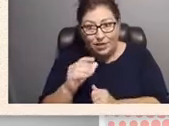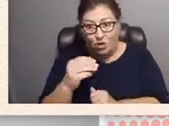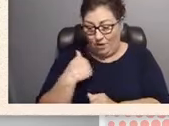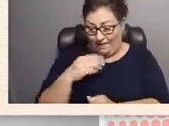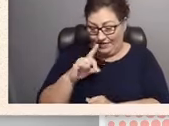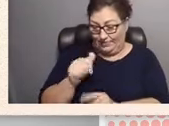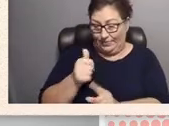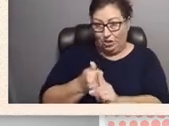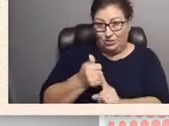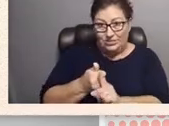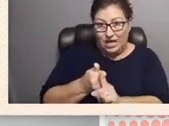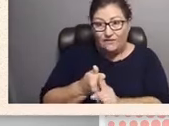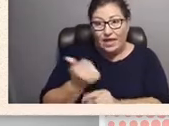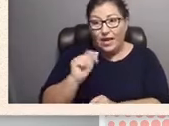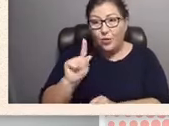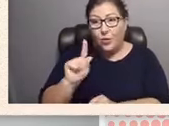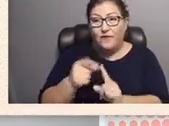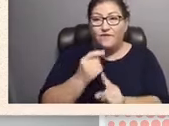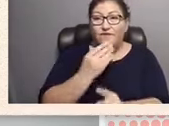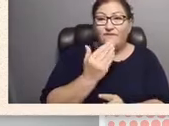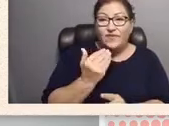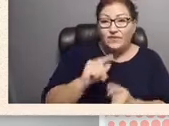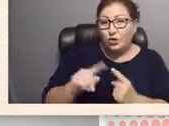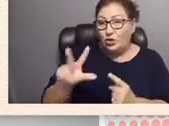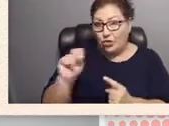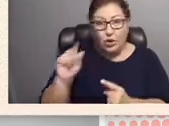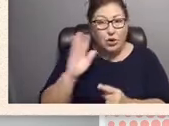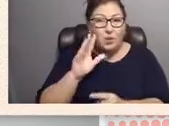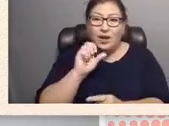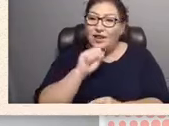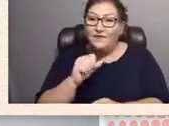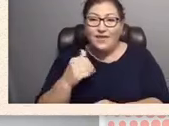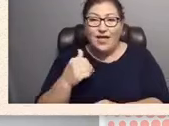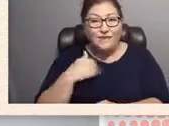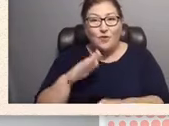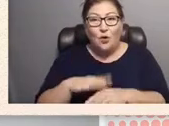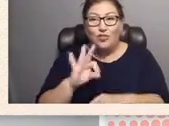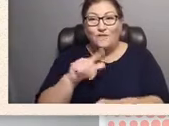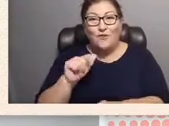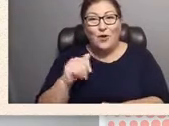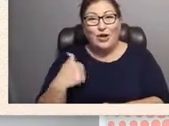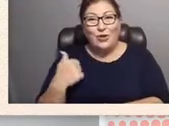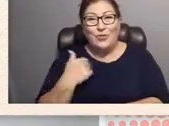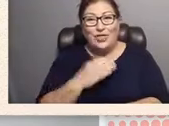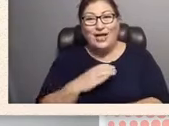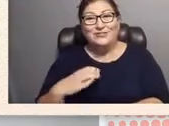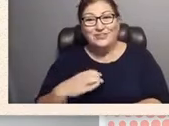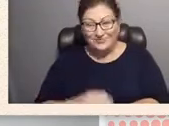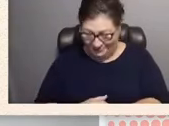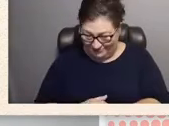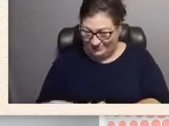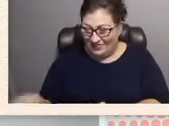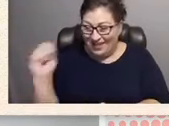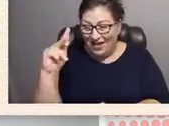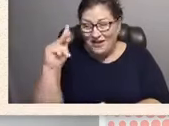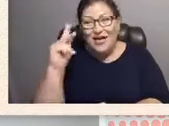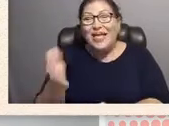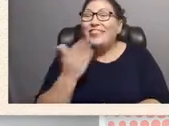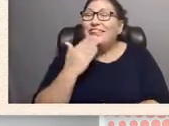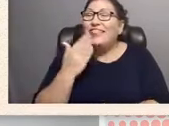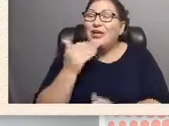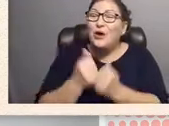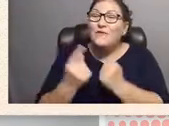you're anywhere from 15 to 30, we would love to have you on the Florida Youth Council. All right. Well, thanks everybody for tuning